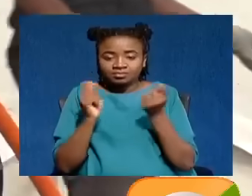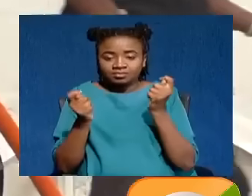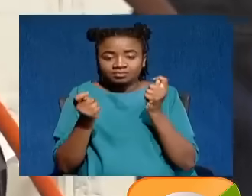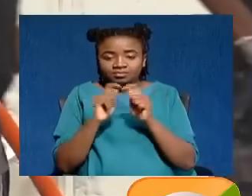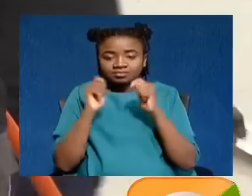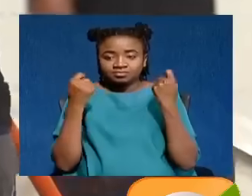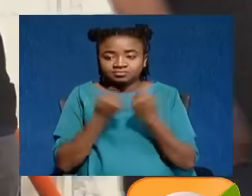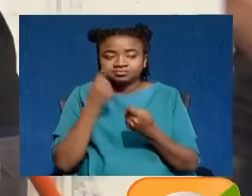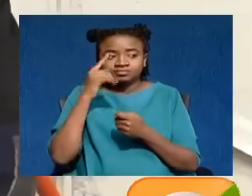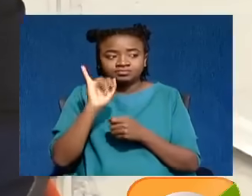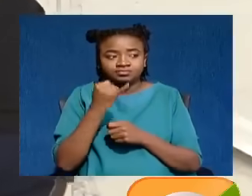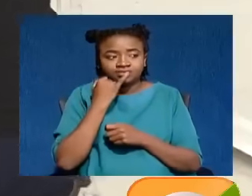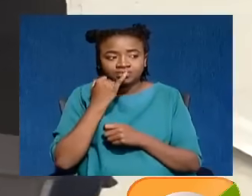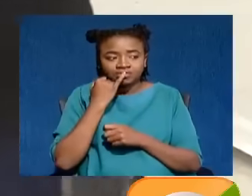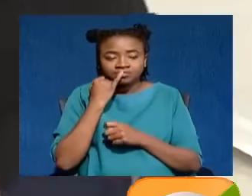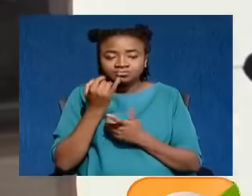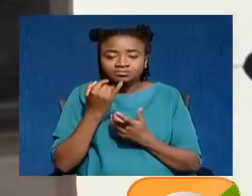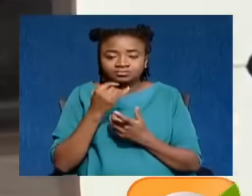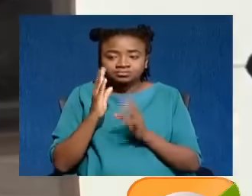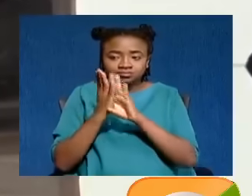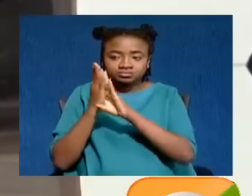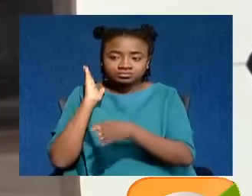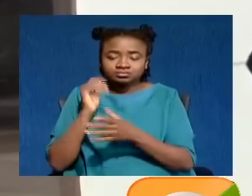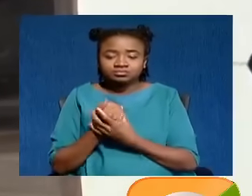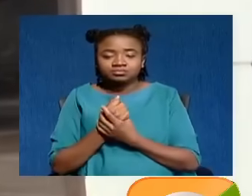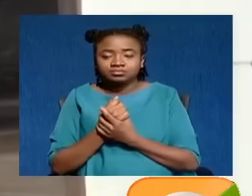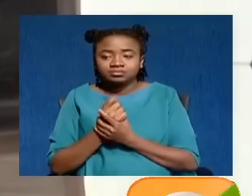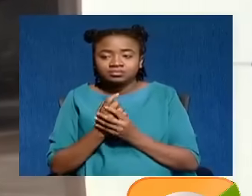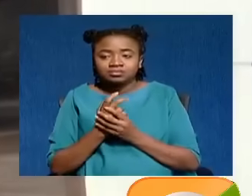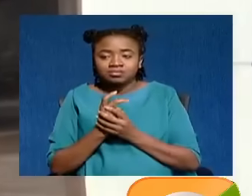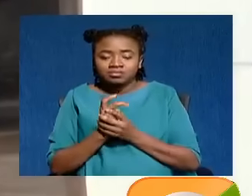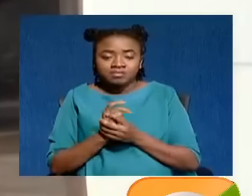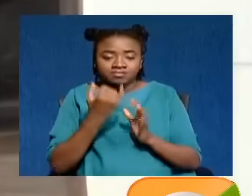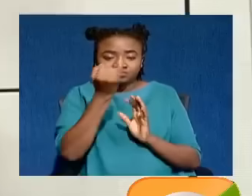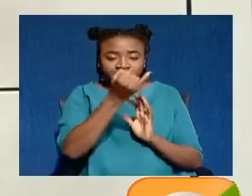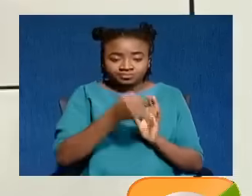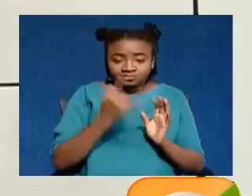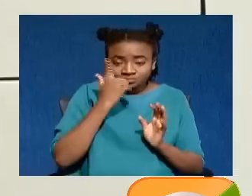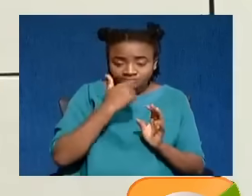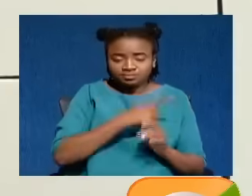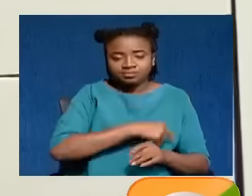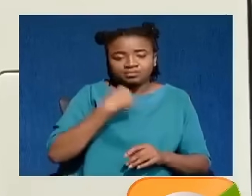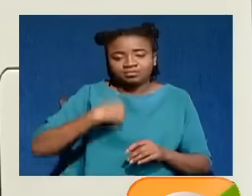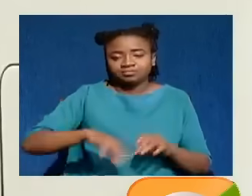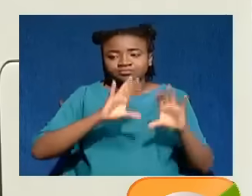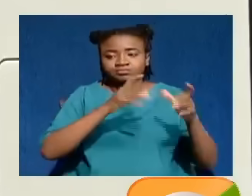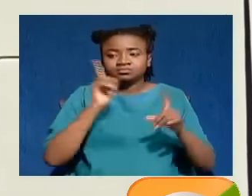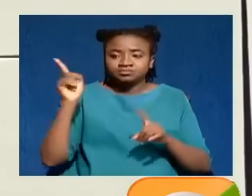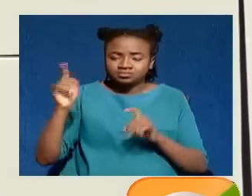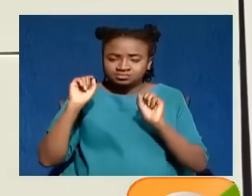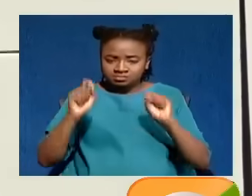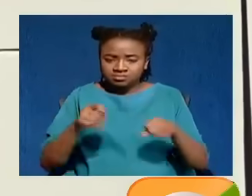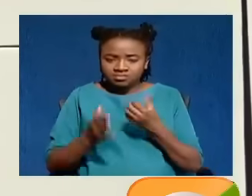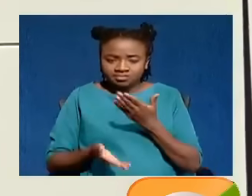buses designed by Chinese bus maker Kinglong. These buses are specifically engineered to navigate